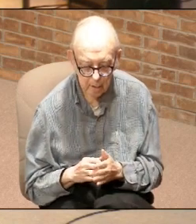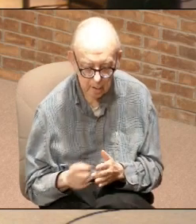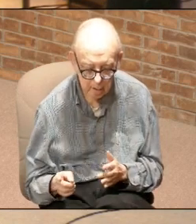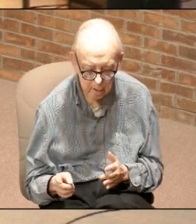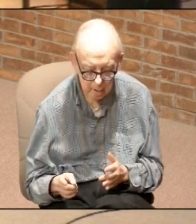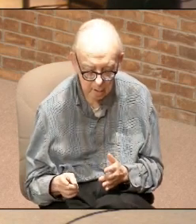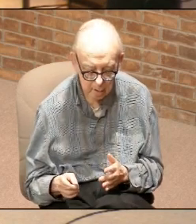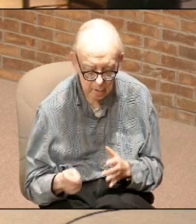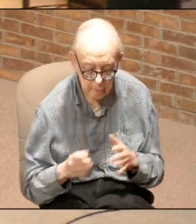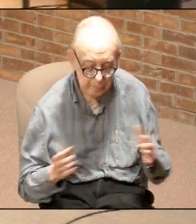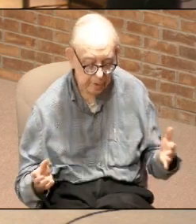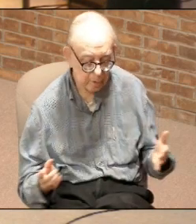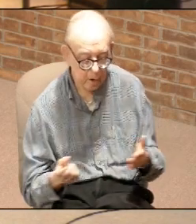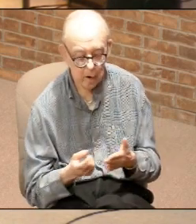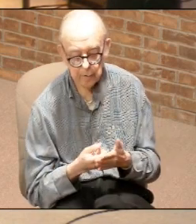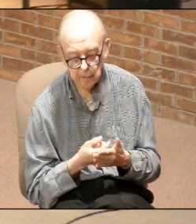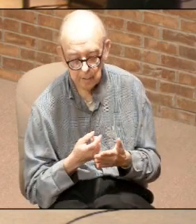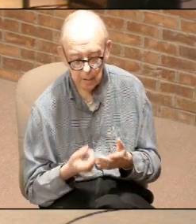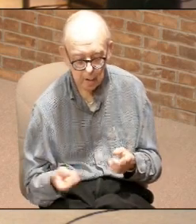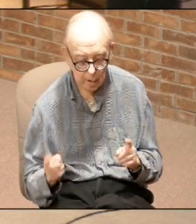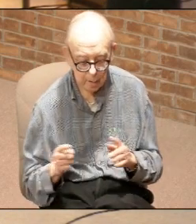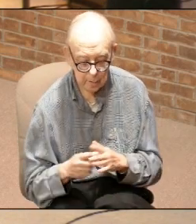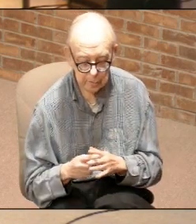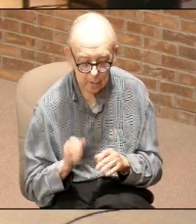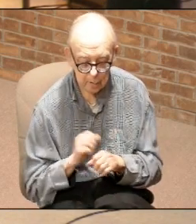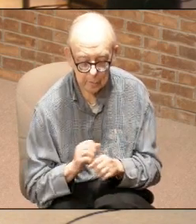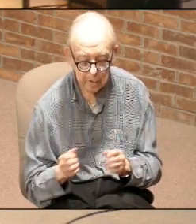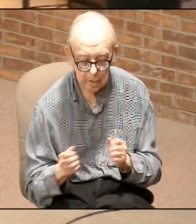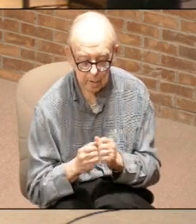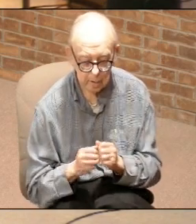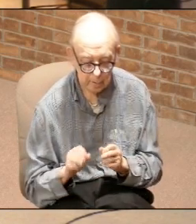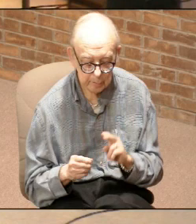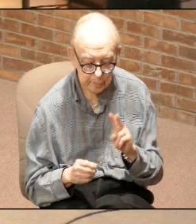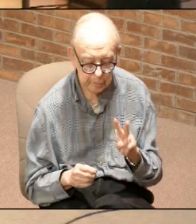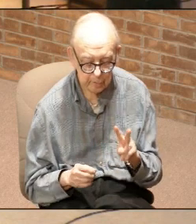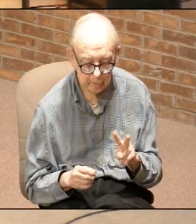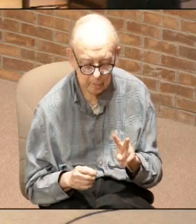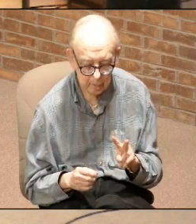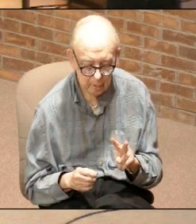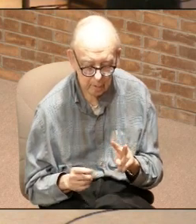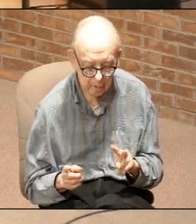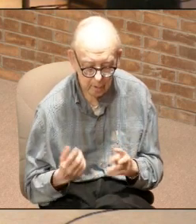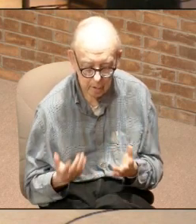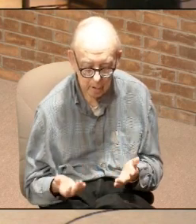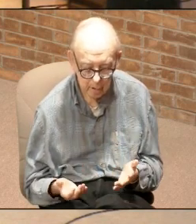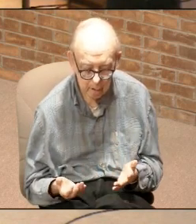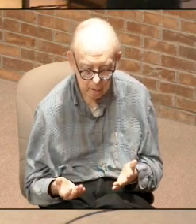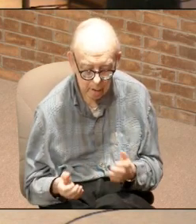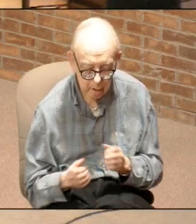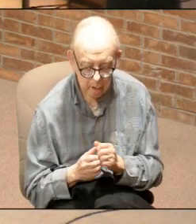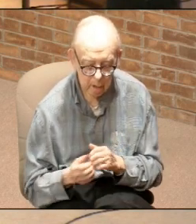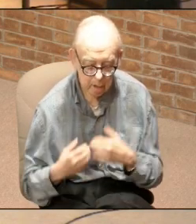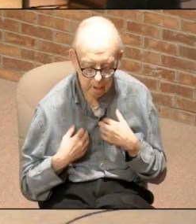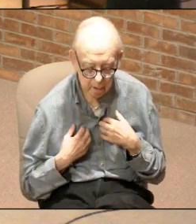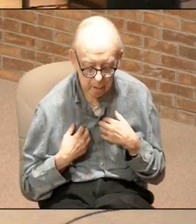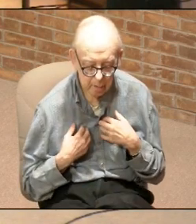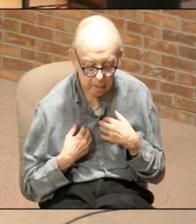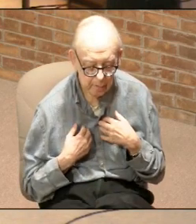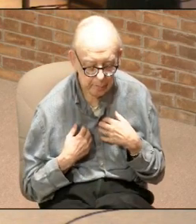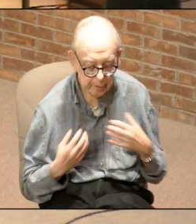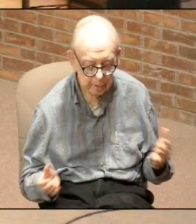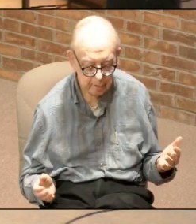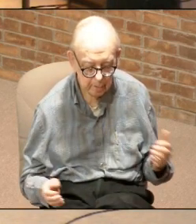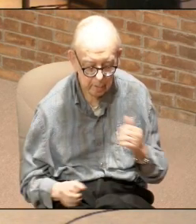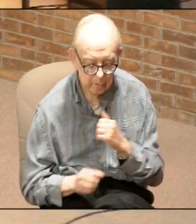is a greater harvest when we start working together number two is where i'm at together we have a greater protection